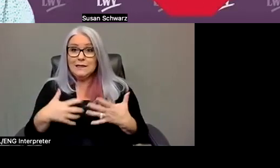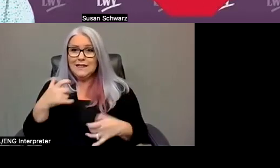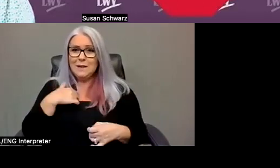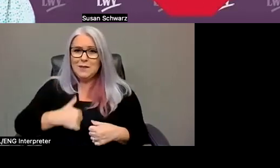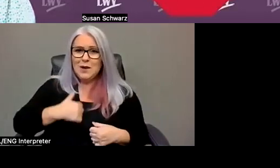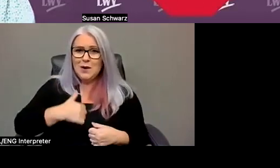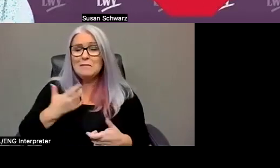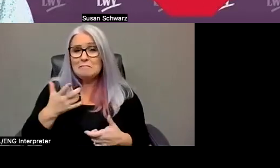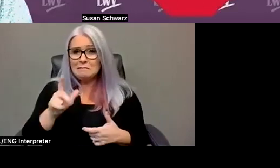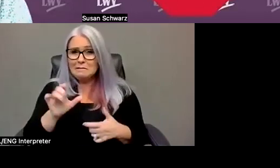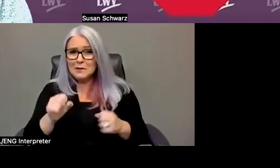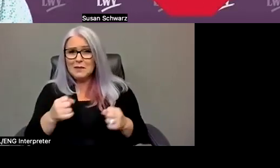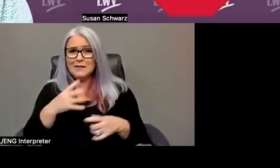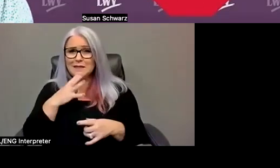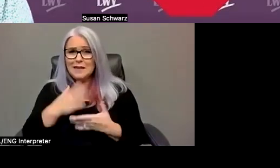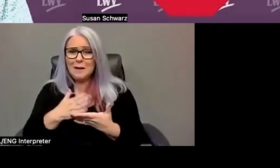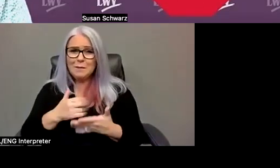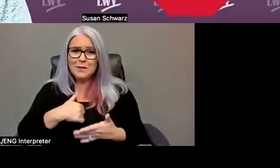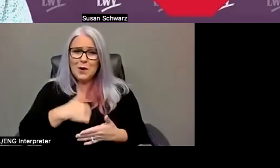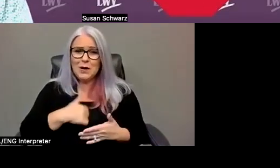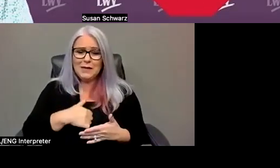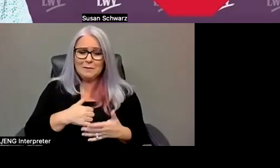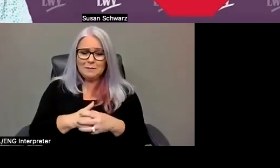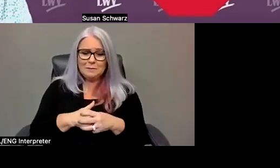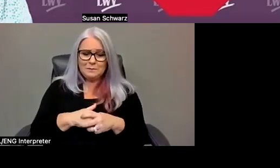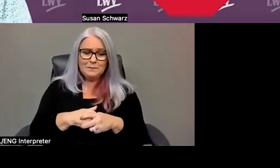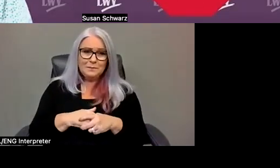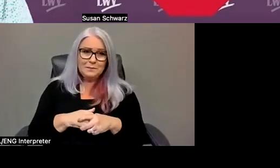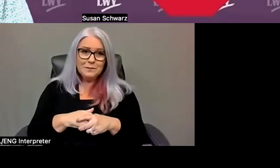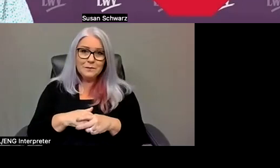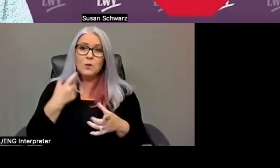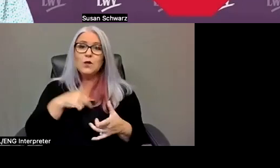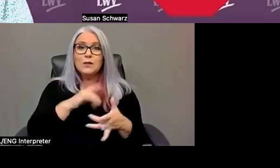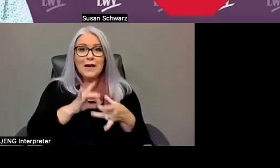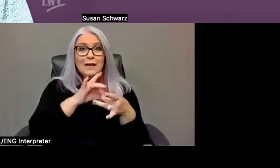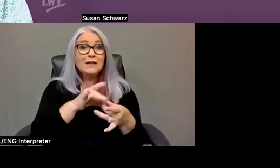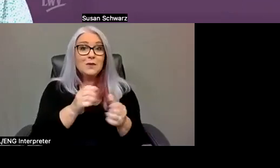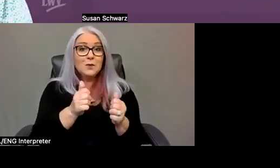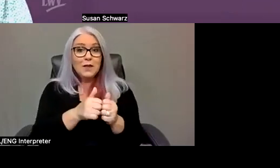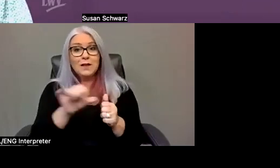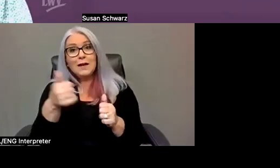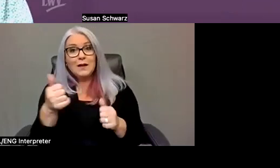stop. You can say more at your closing statement and or tie it into another question.